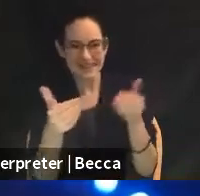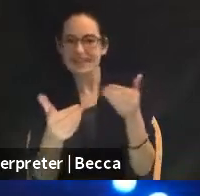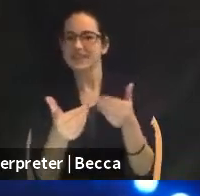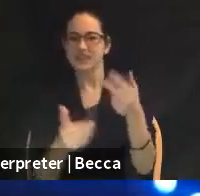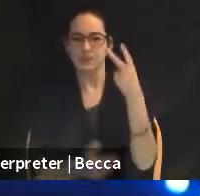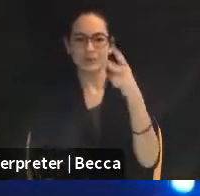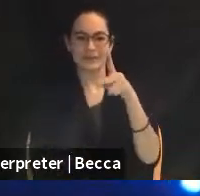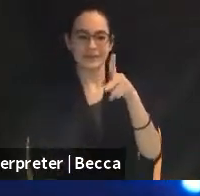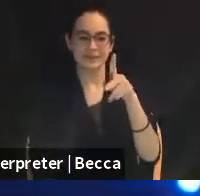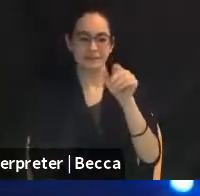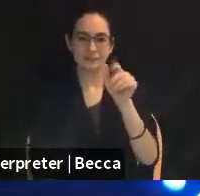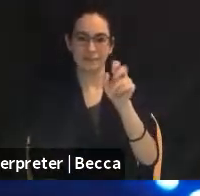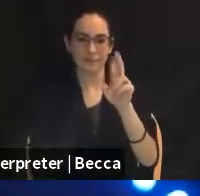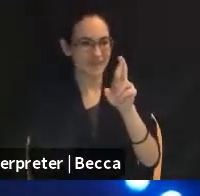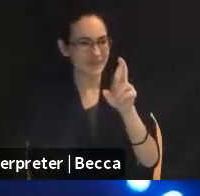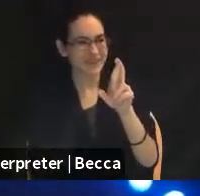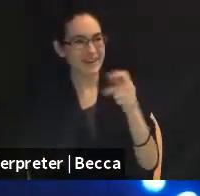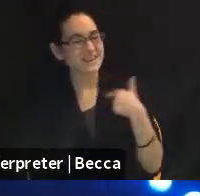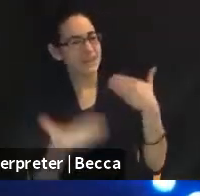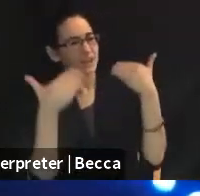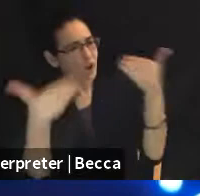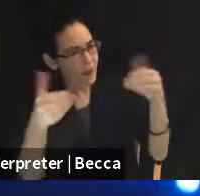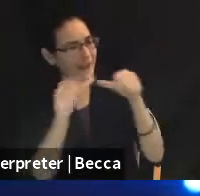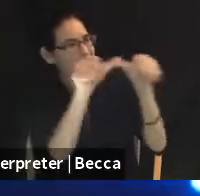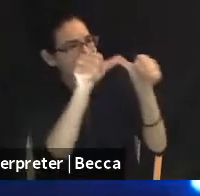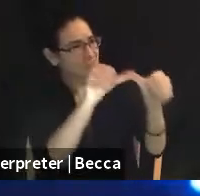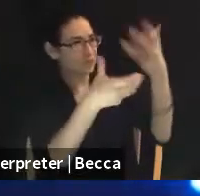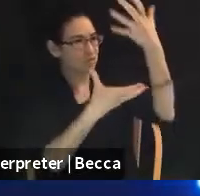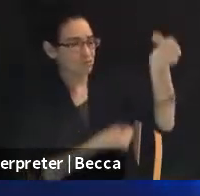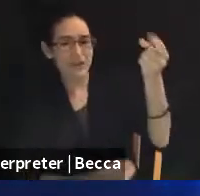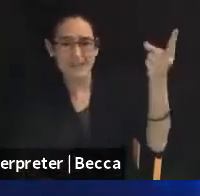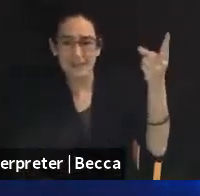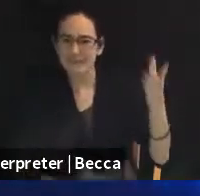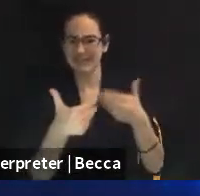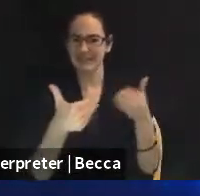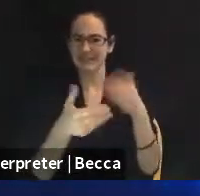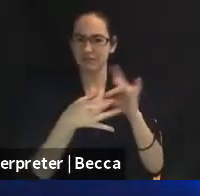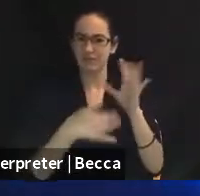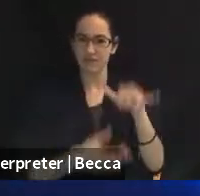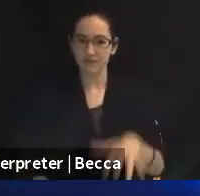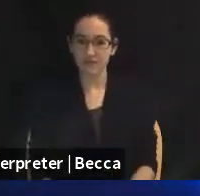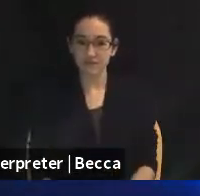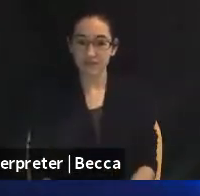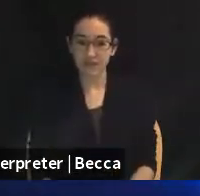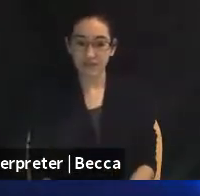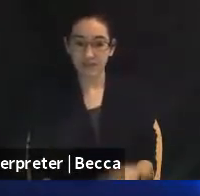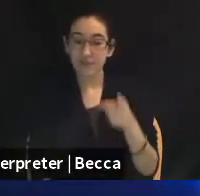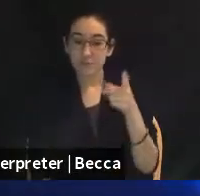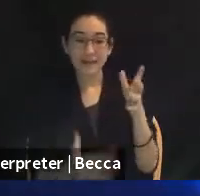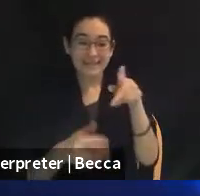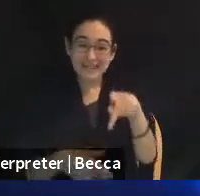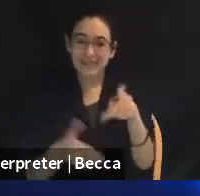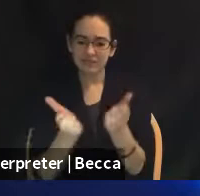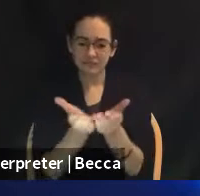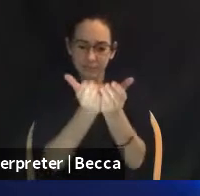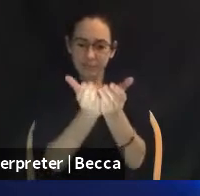on. Come on, keep your eyes on Jesus, man. Just keep, you can do it. But he got out. And yet